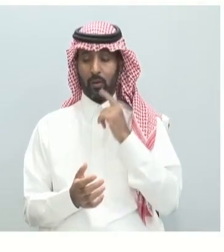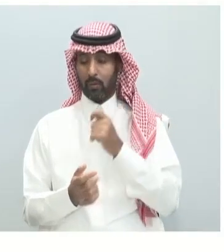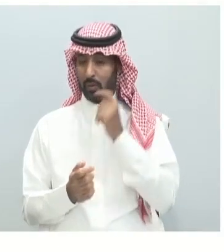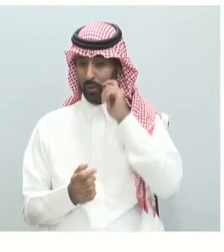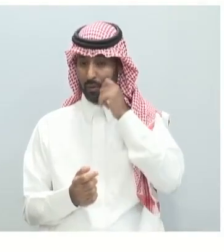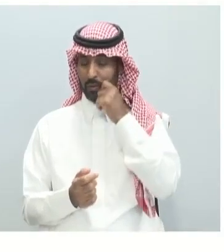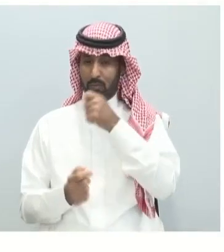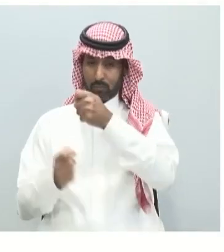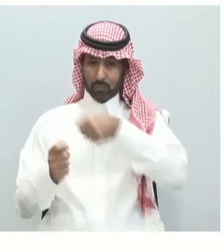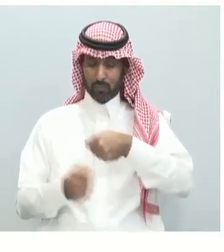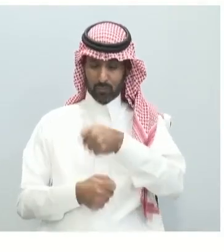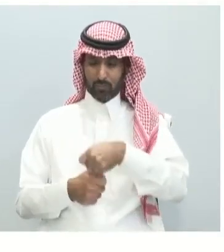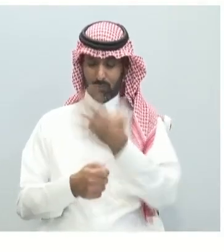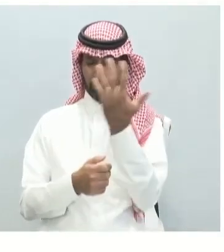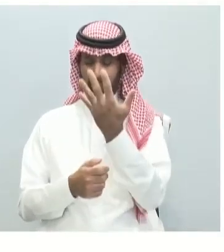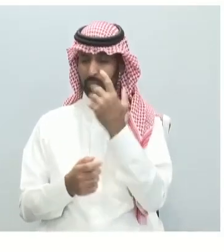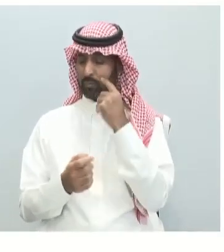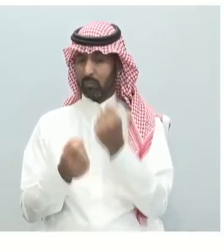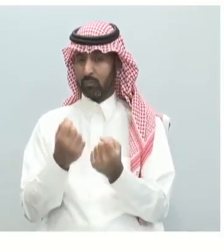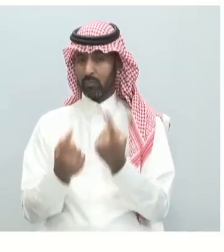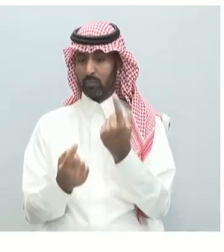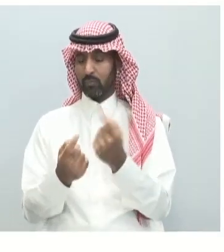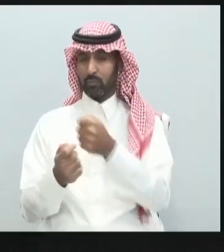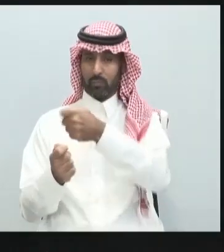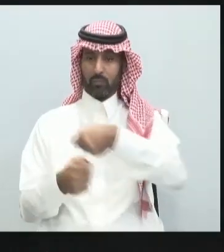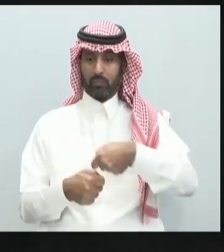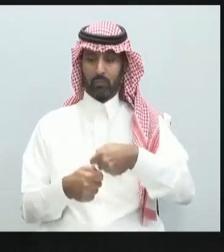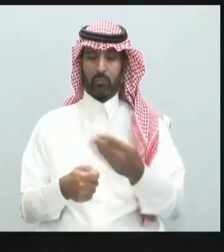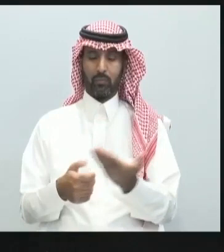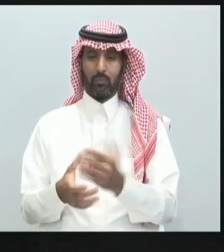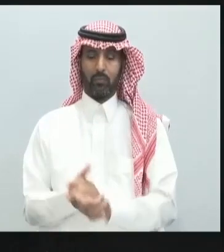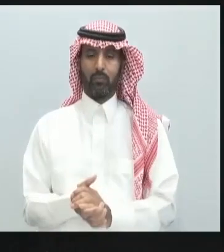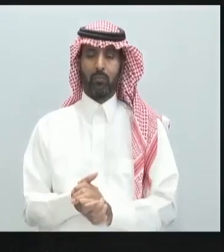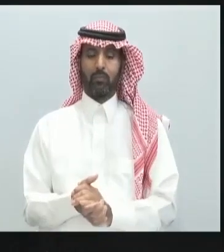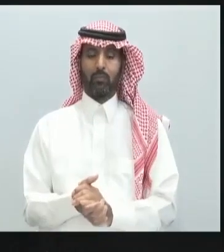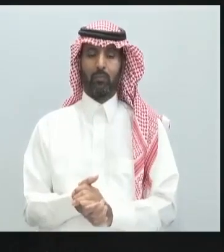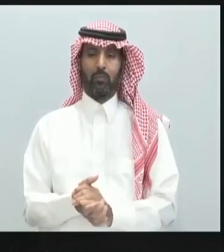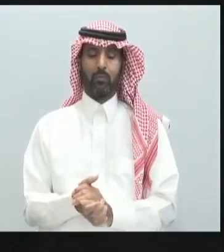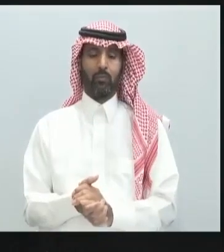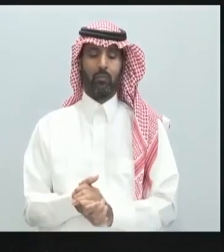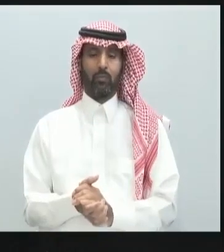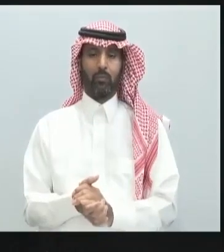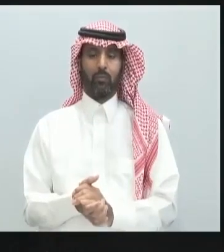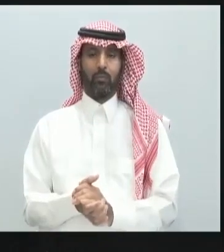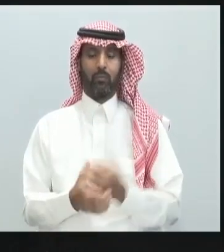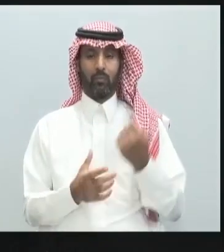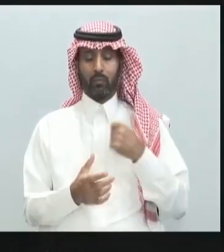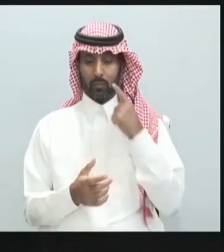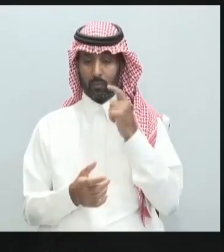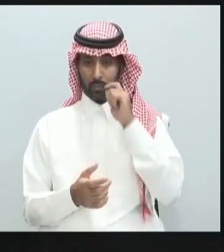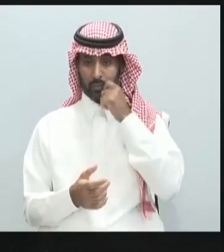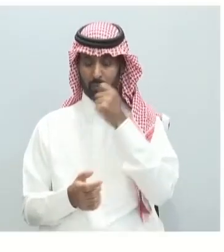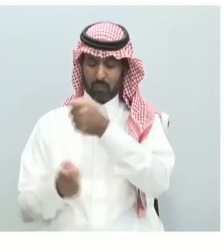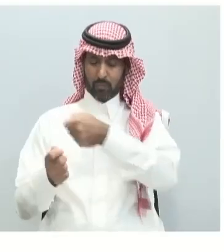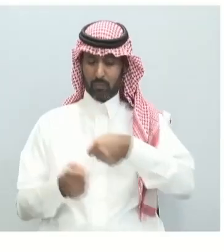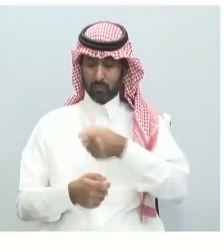and advantages for consumers. So let's read them together here, this in this chart here. Advantages for farmers. The